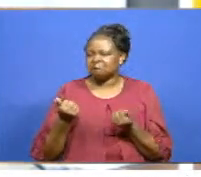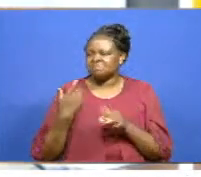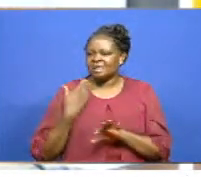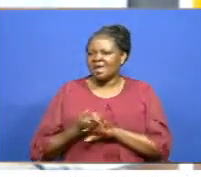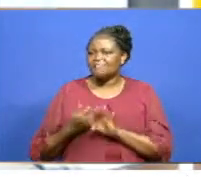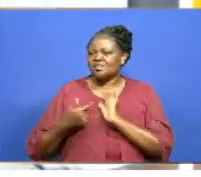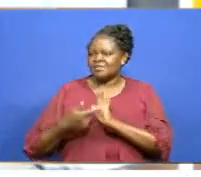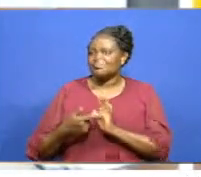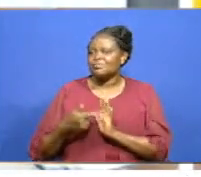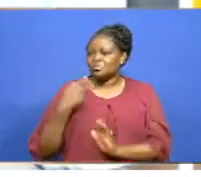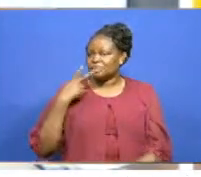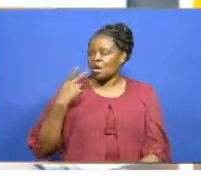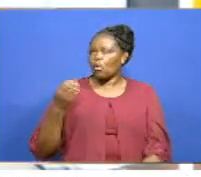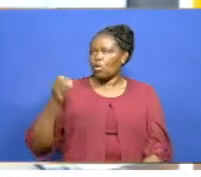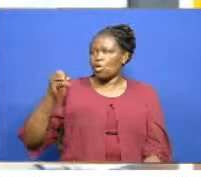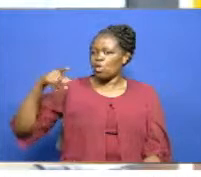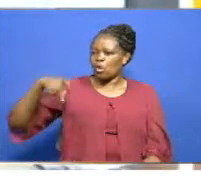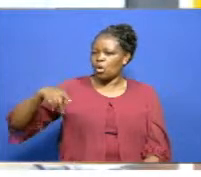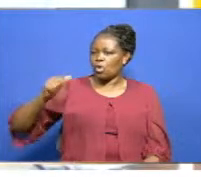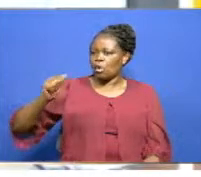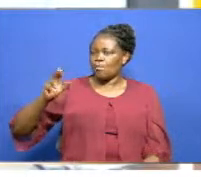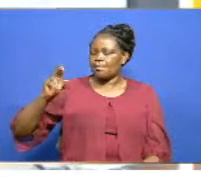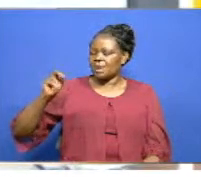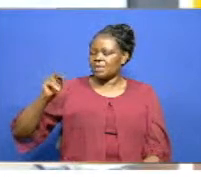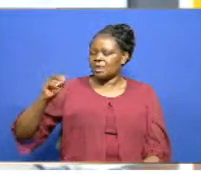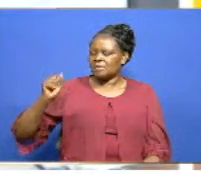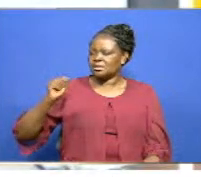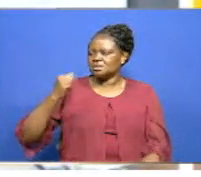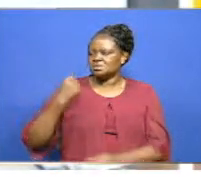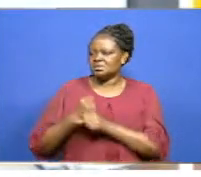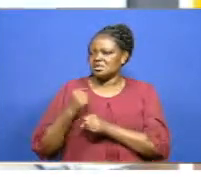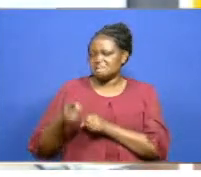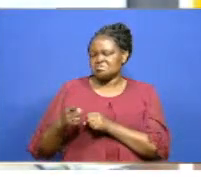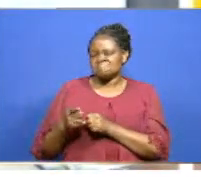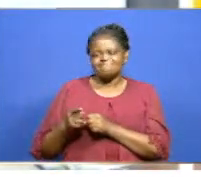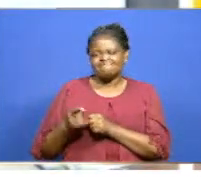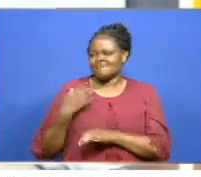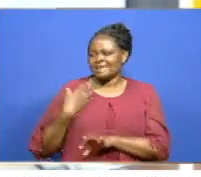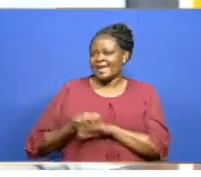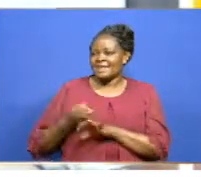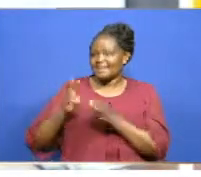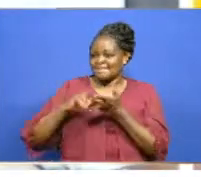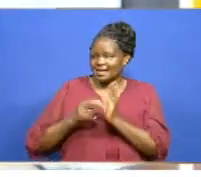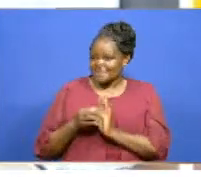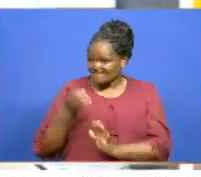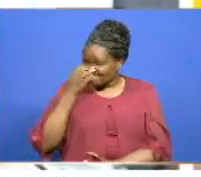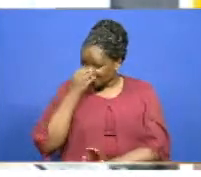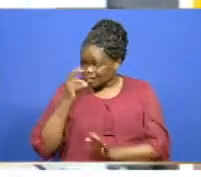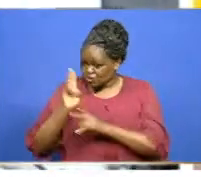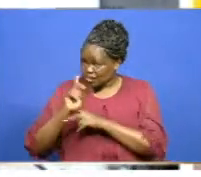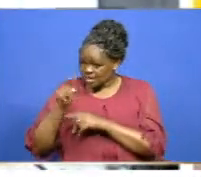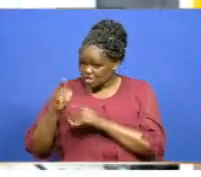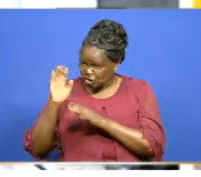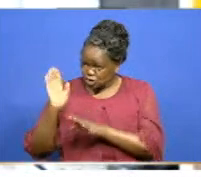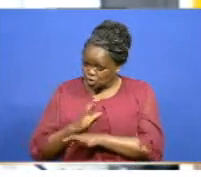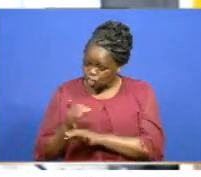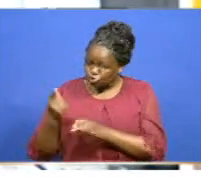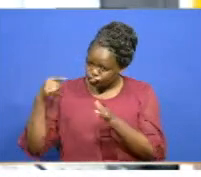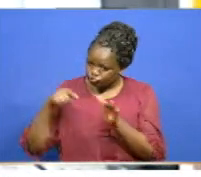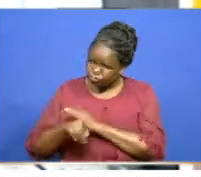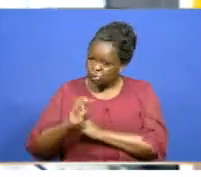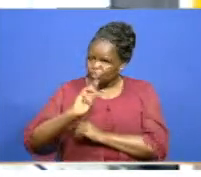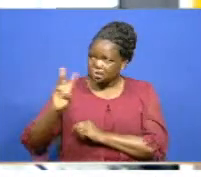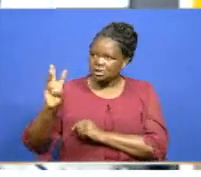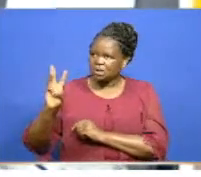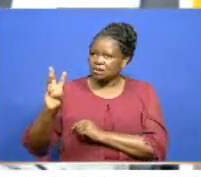It is the deputy president who is using that song to enter Western. And therefore, you as a kingpin of Western, you may not want to use that song